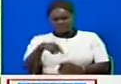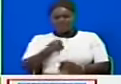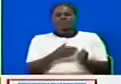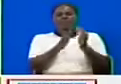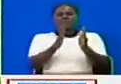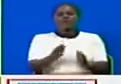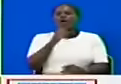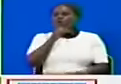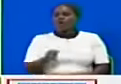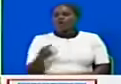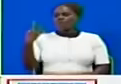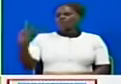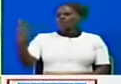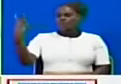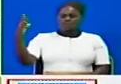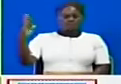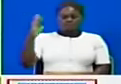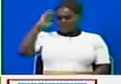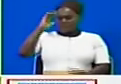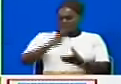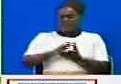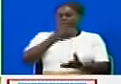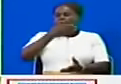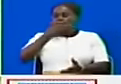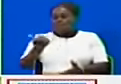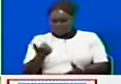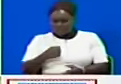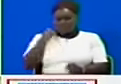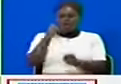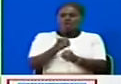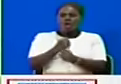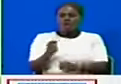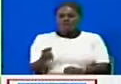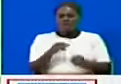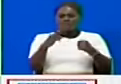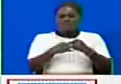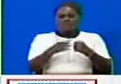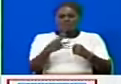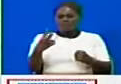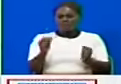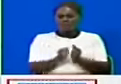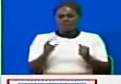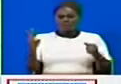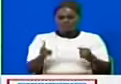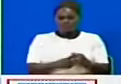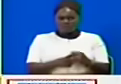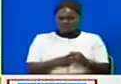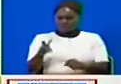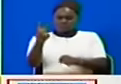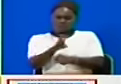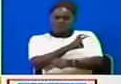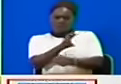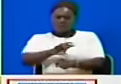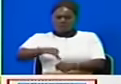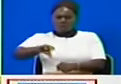The 32-year-old watchman believes he is best suited for the job come August 2017, as he would watch over the